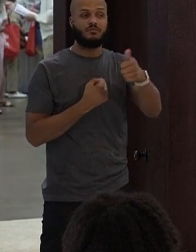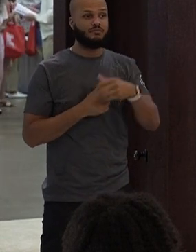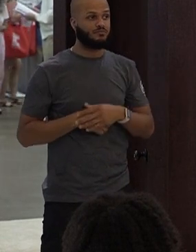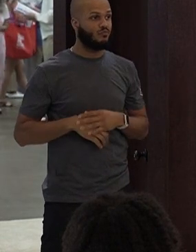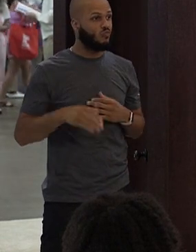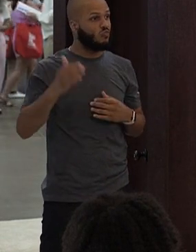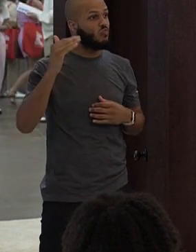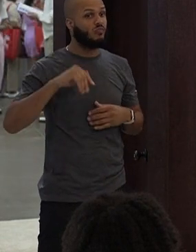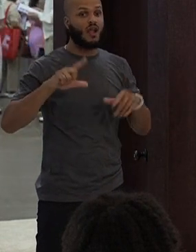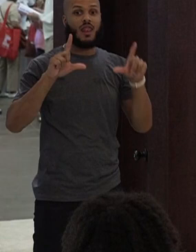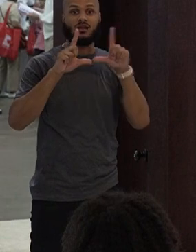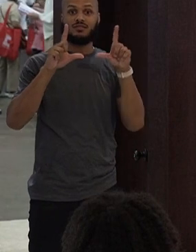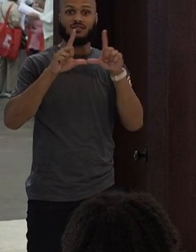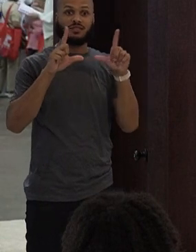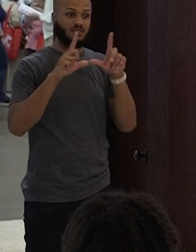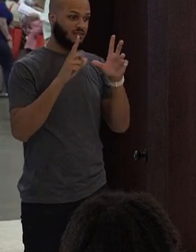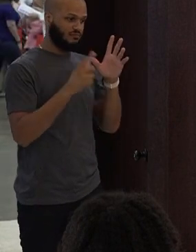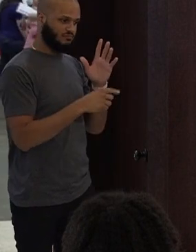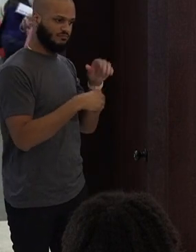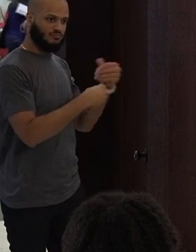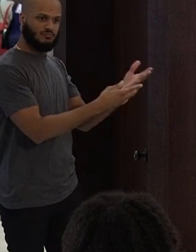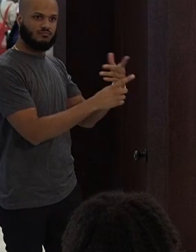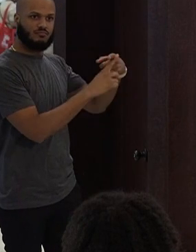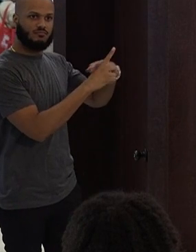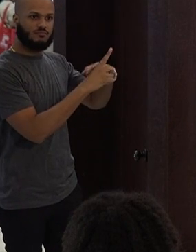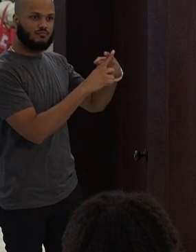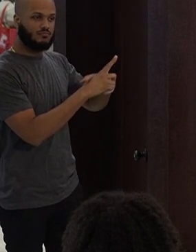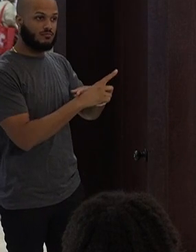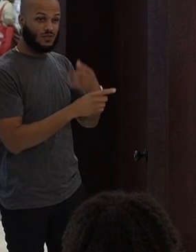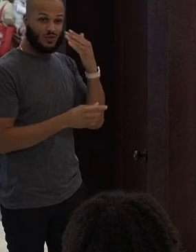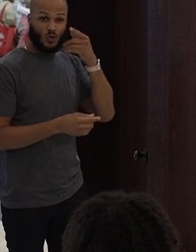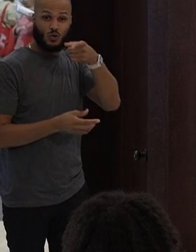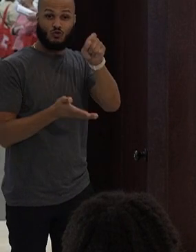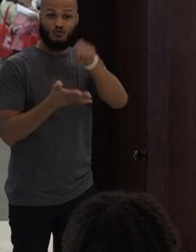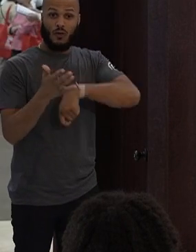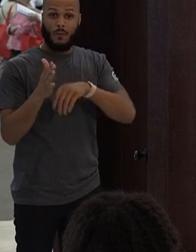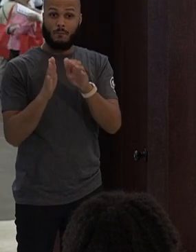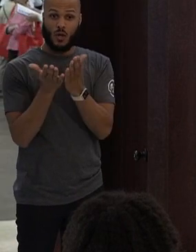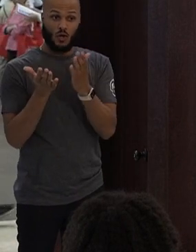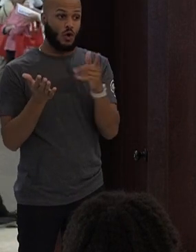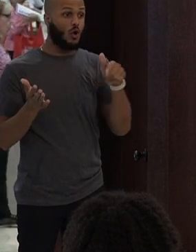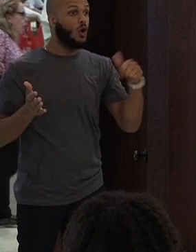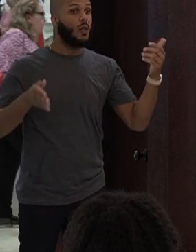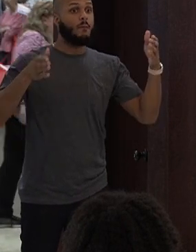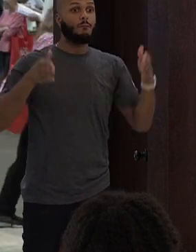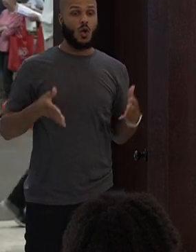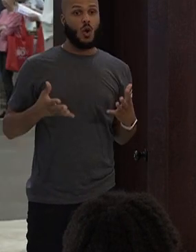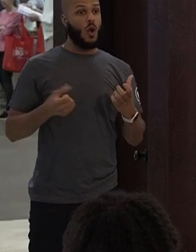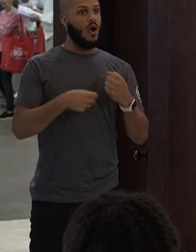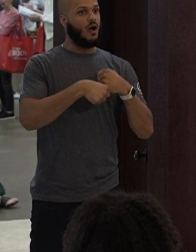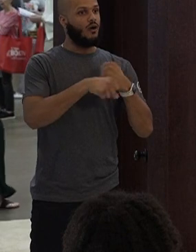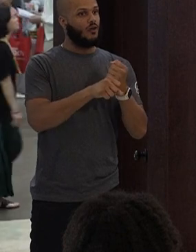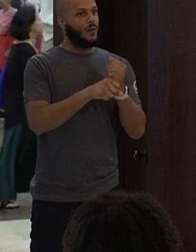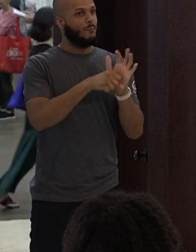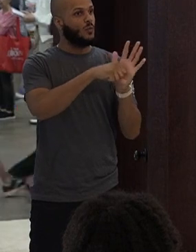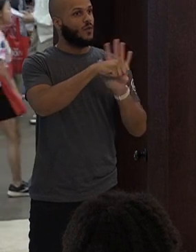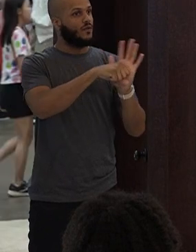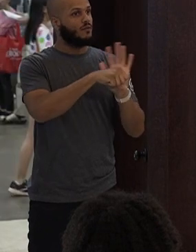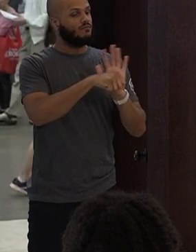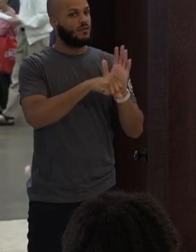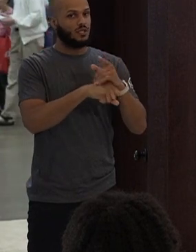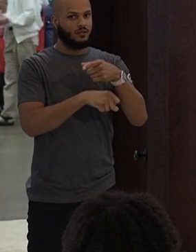can license it to somebody else. So when you write that book and somebody wants to come along and make a movie out of it, you